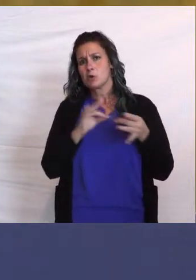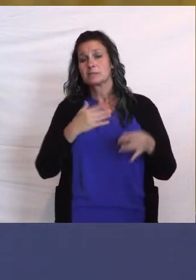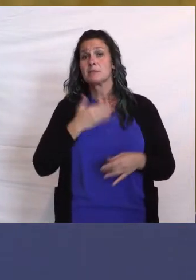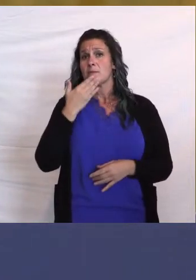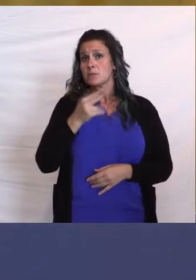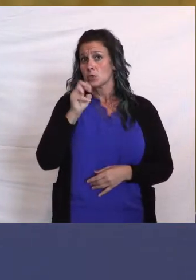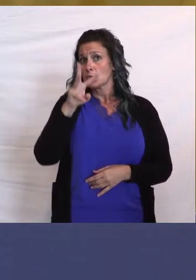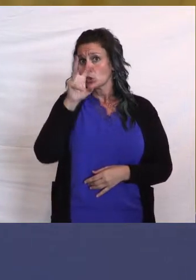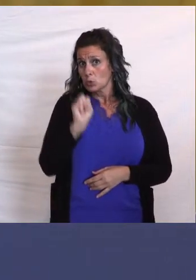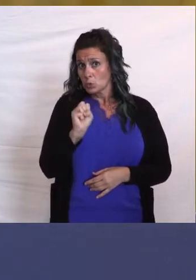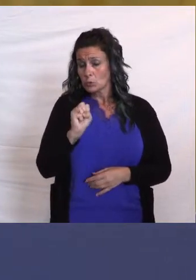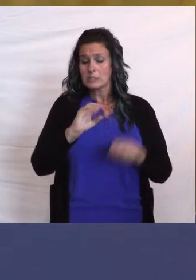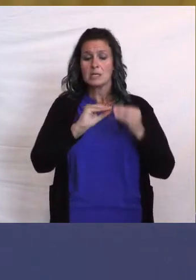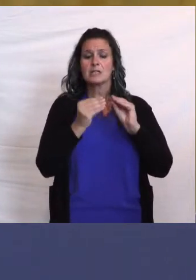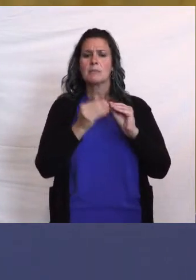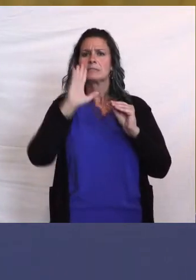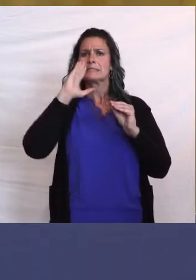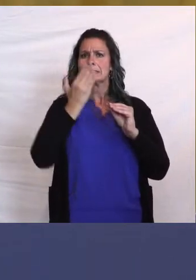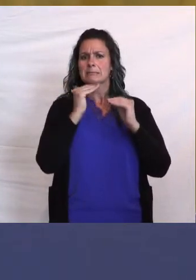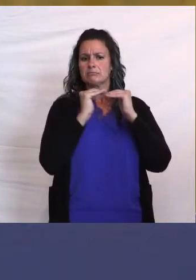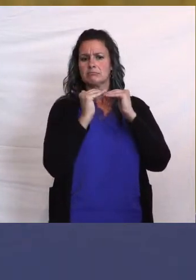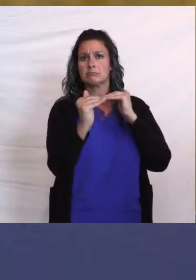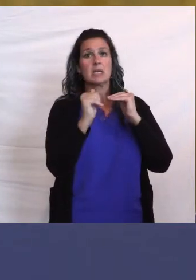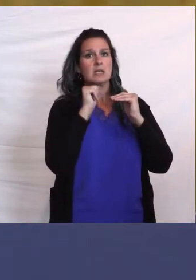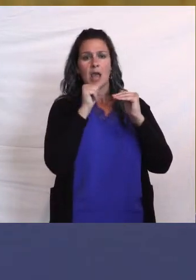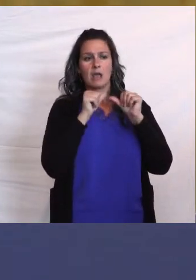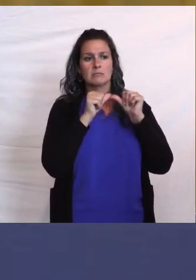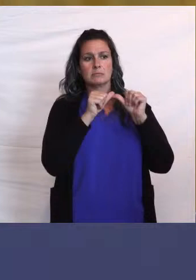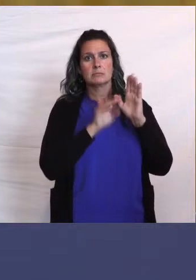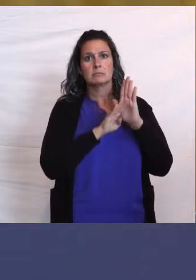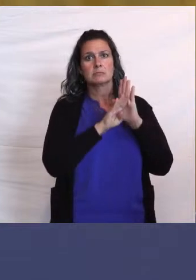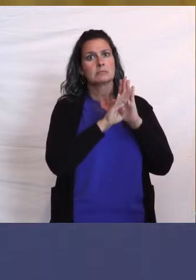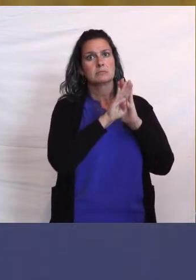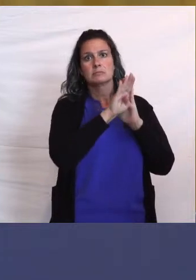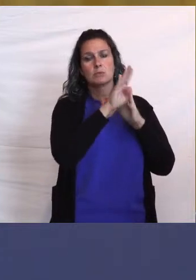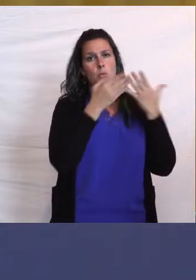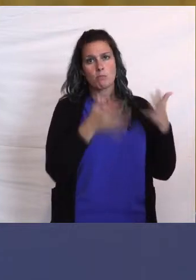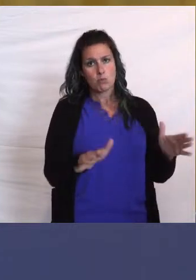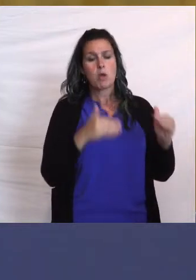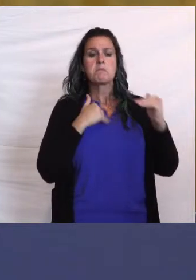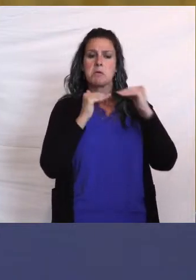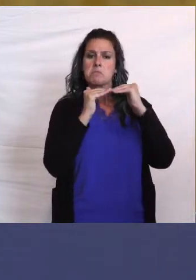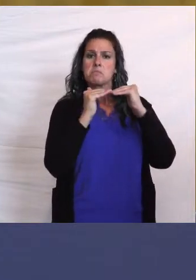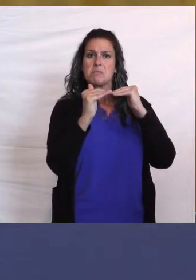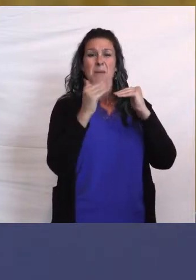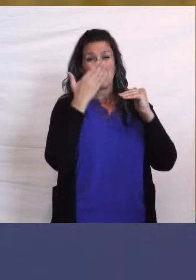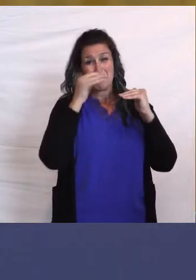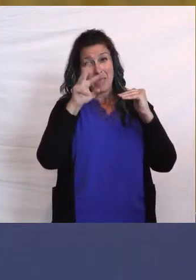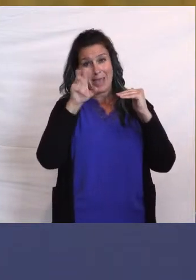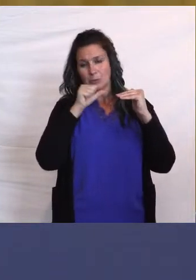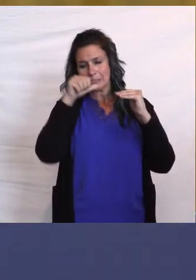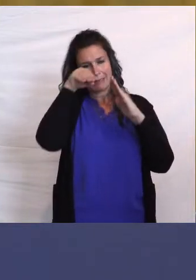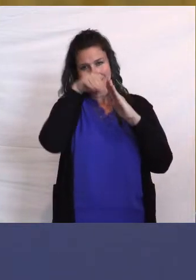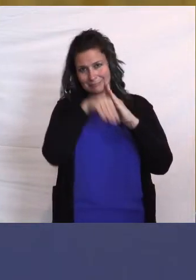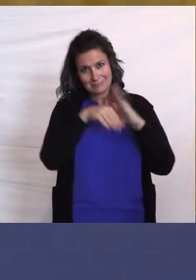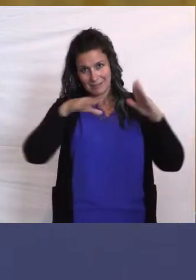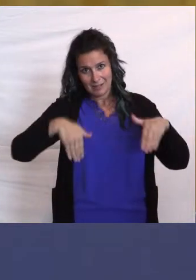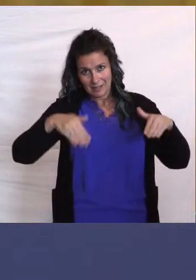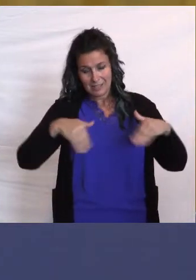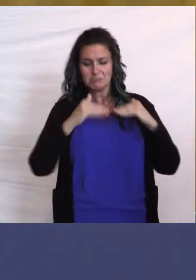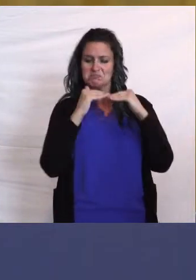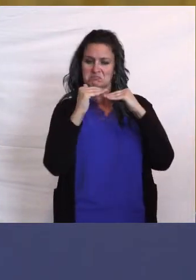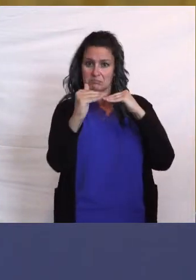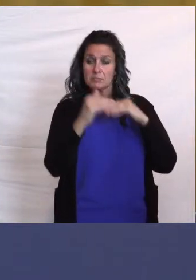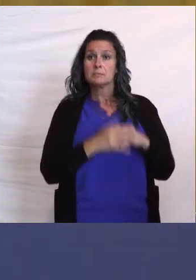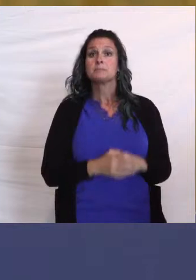is numbers don't feel like they're going up at the rate they were, but the bad news is they've not yet started to come down. But